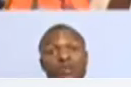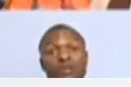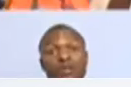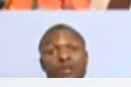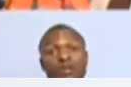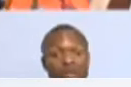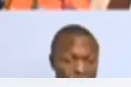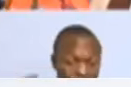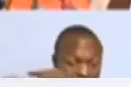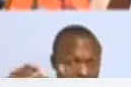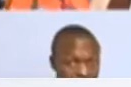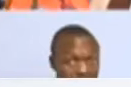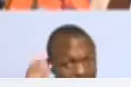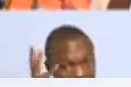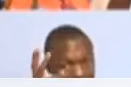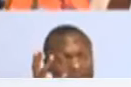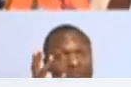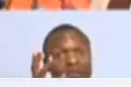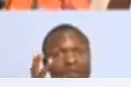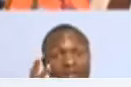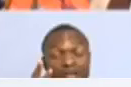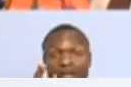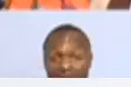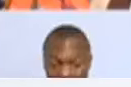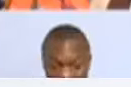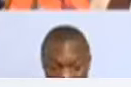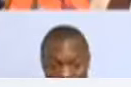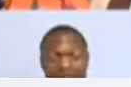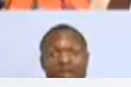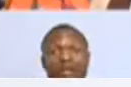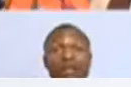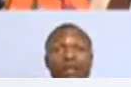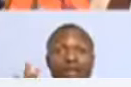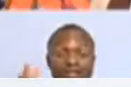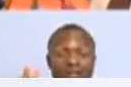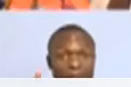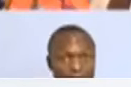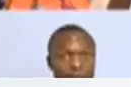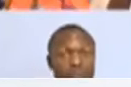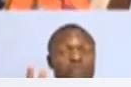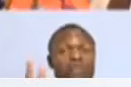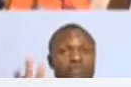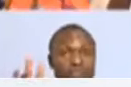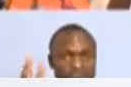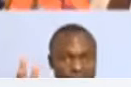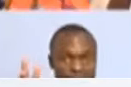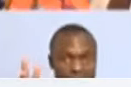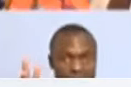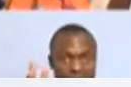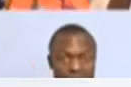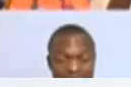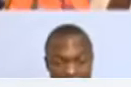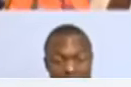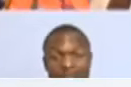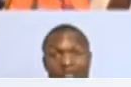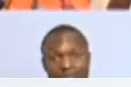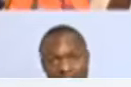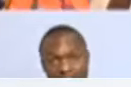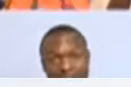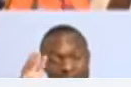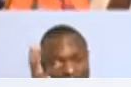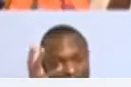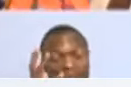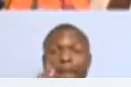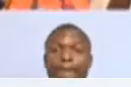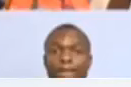degradation, your government has placed 7.6 million hectares of forest under sustainable forest management. The forests have